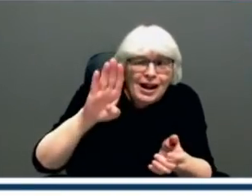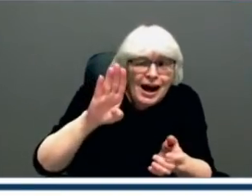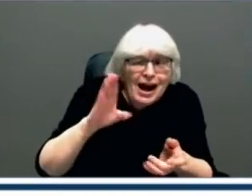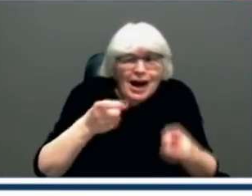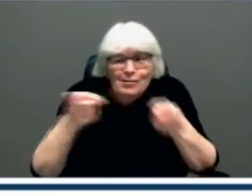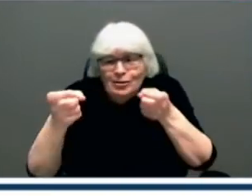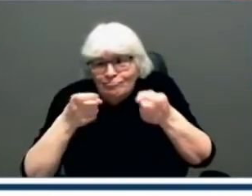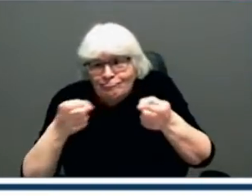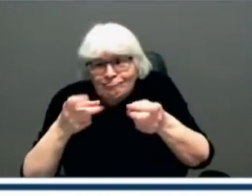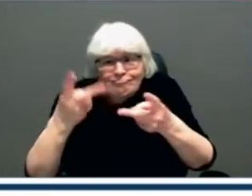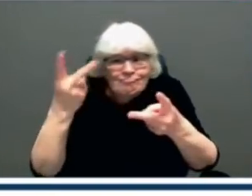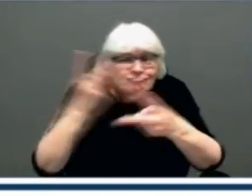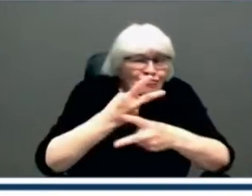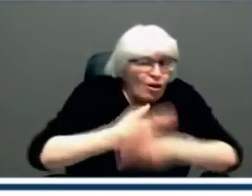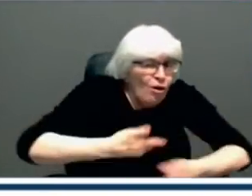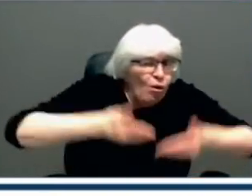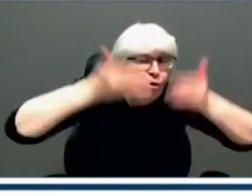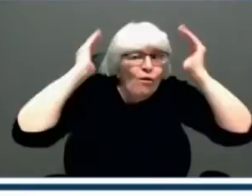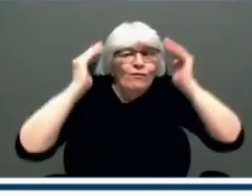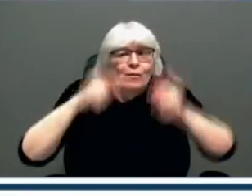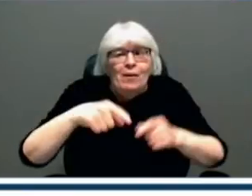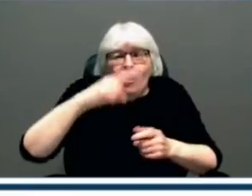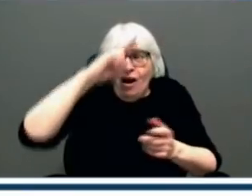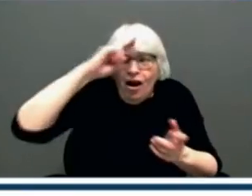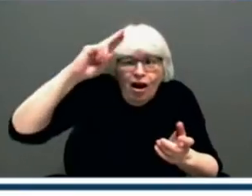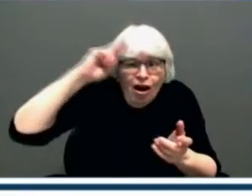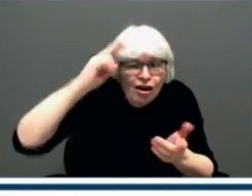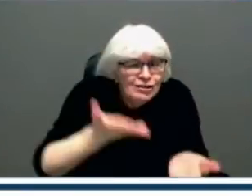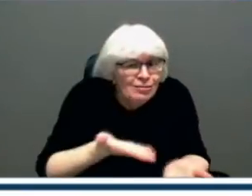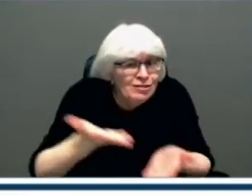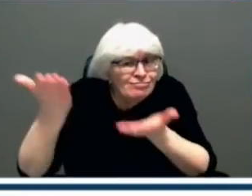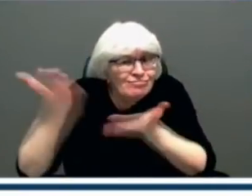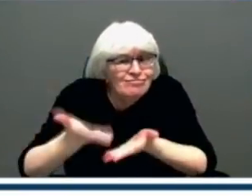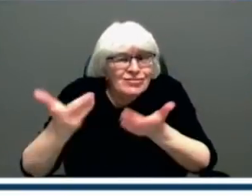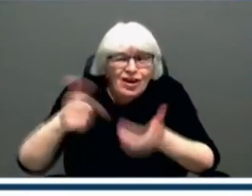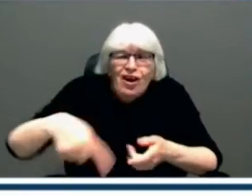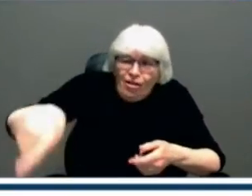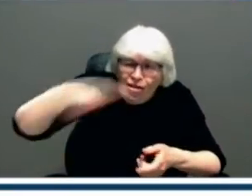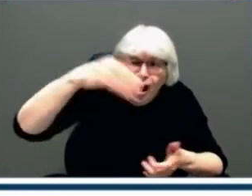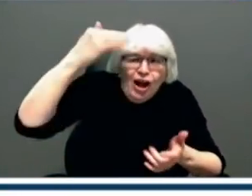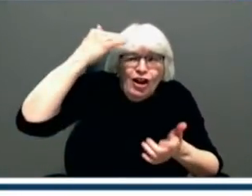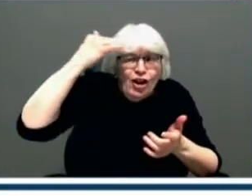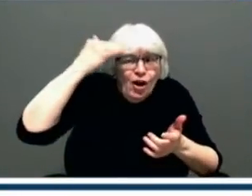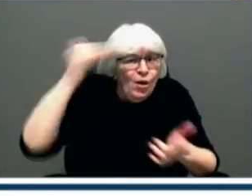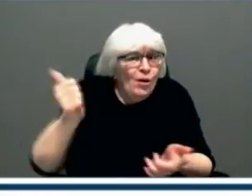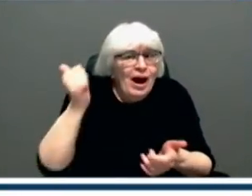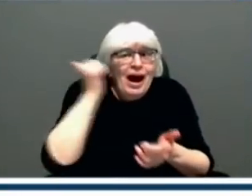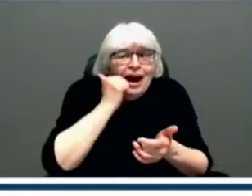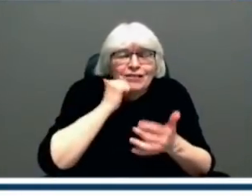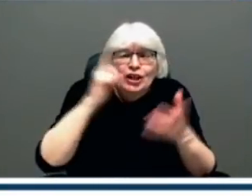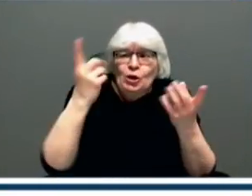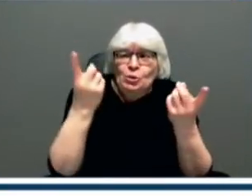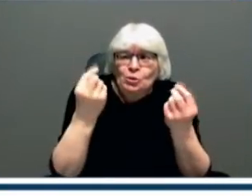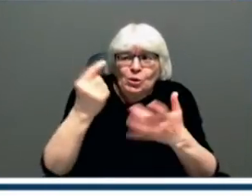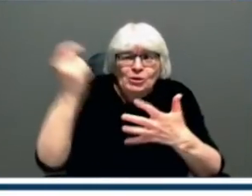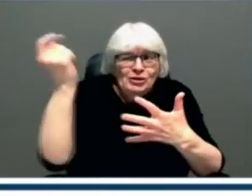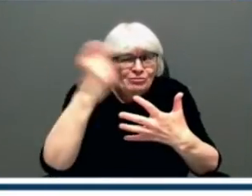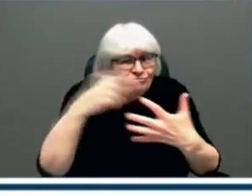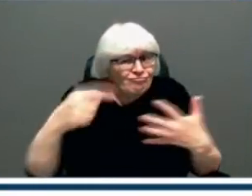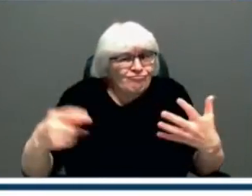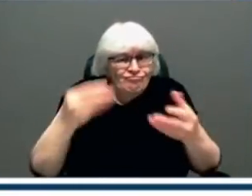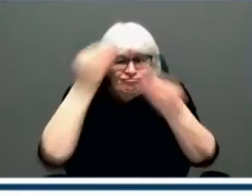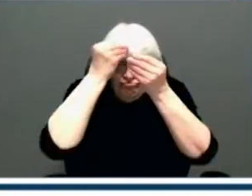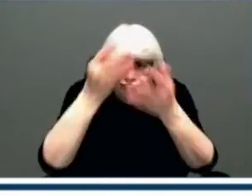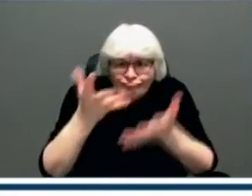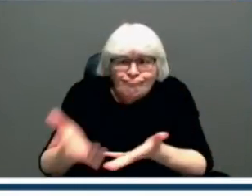hospitals. They know the number of cases admitted to their institutions each day, and they use this information for planning and management.